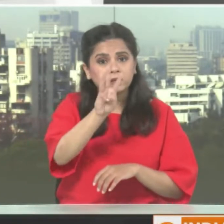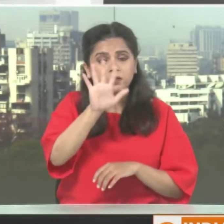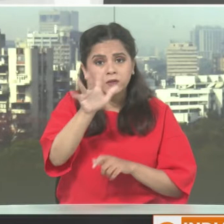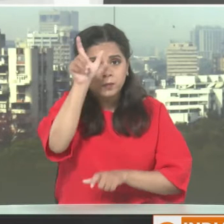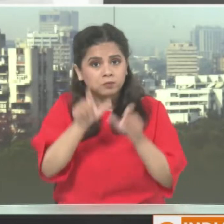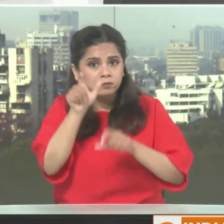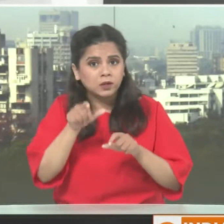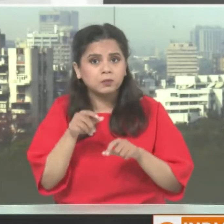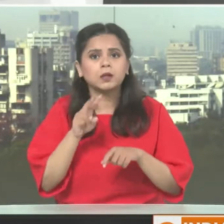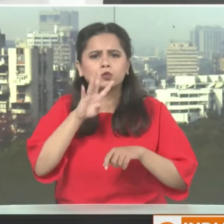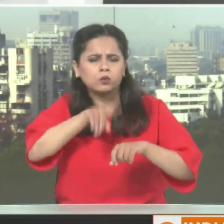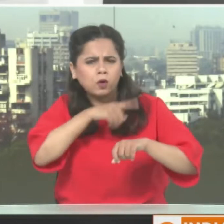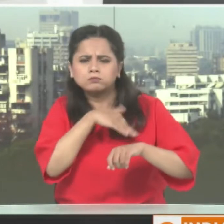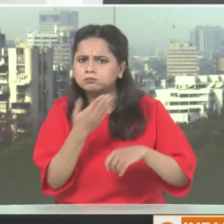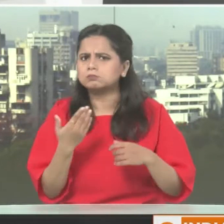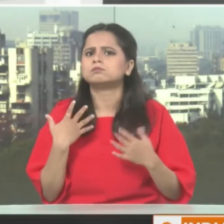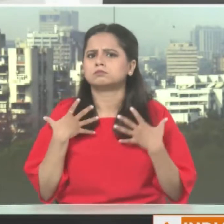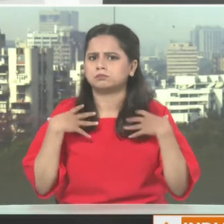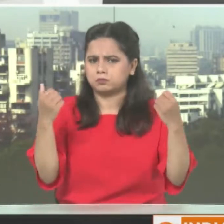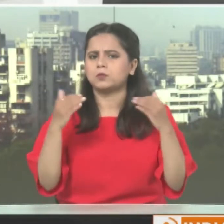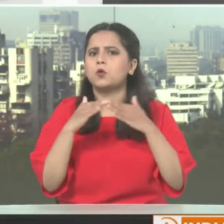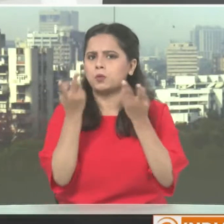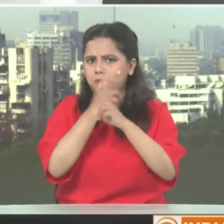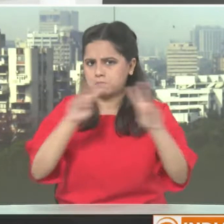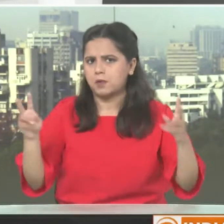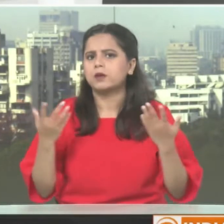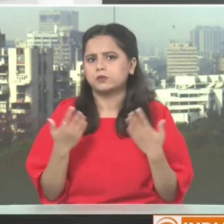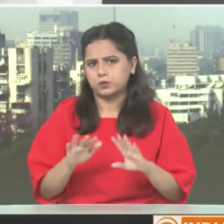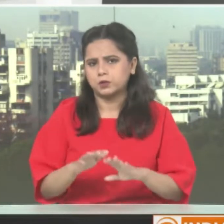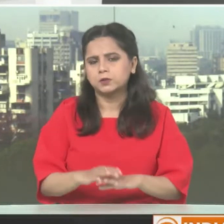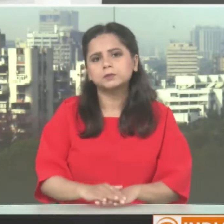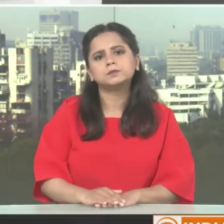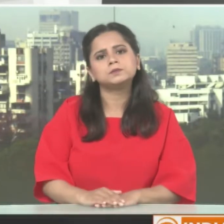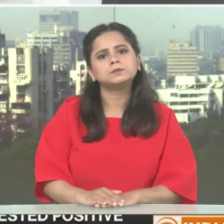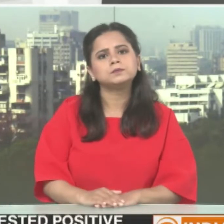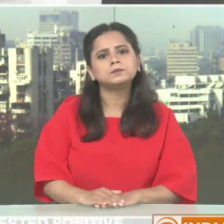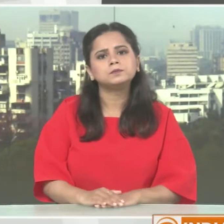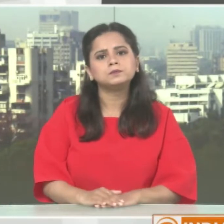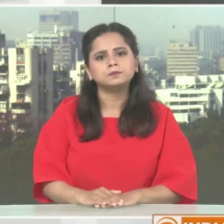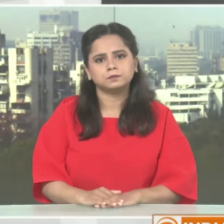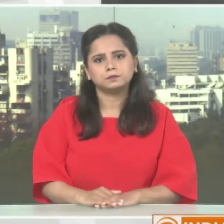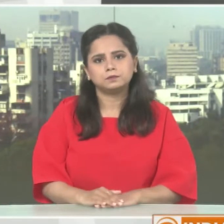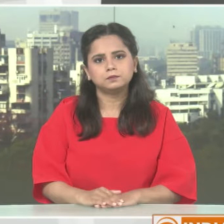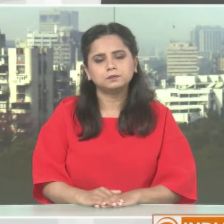1,135 patients have recovered in the past 24 hours as well.